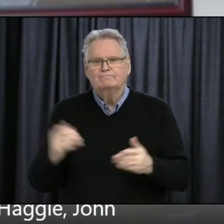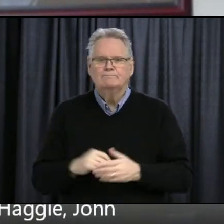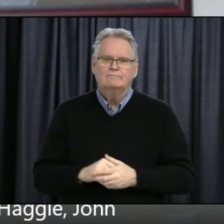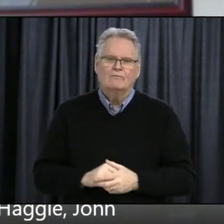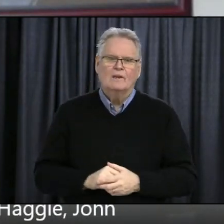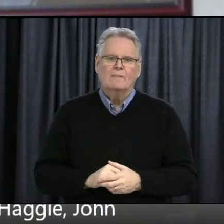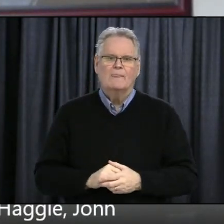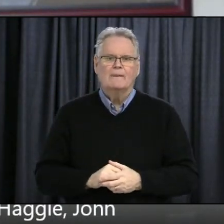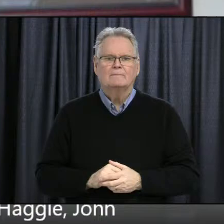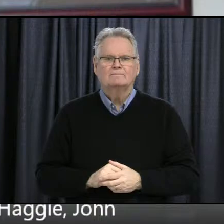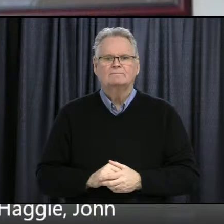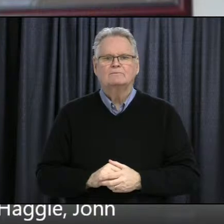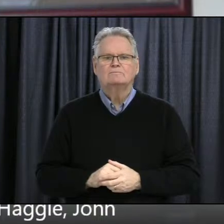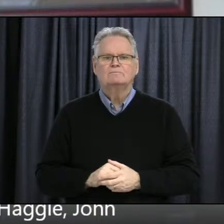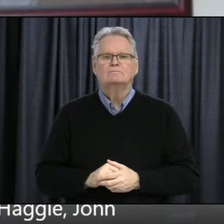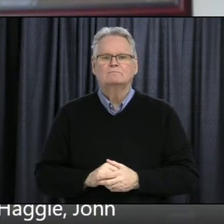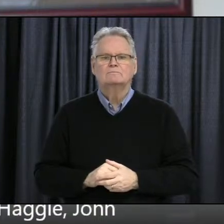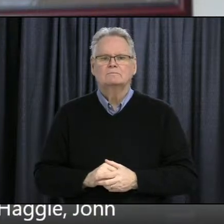give them.